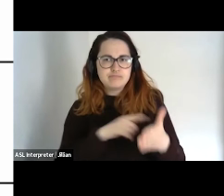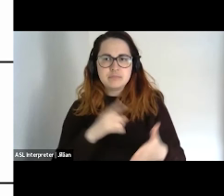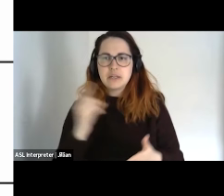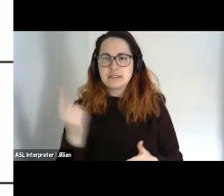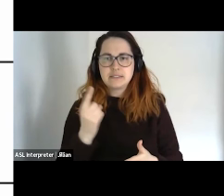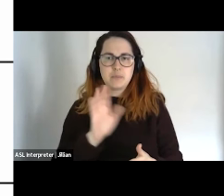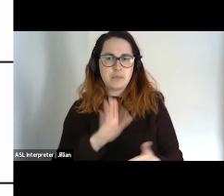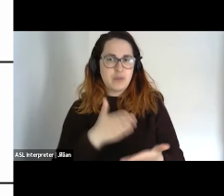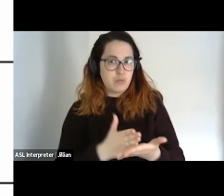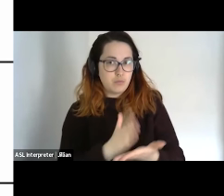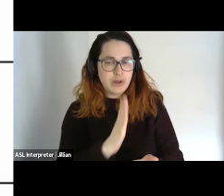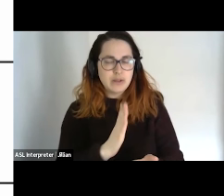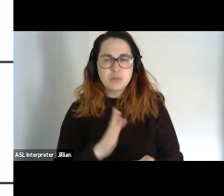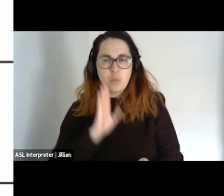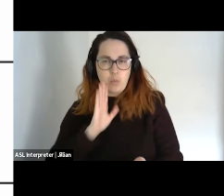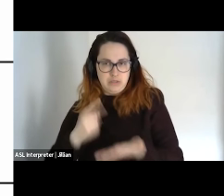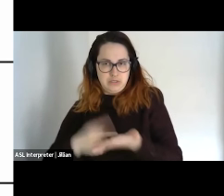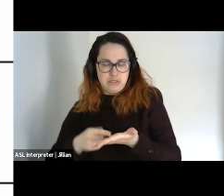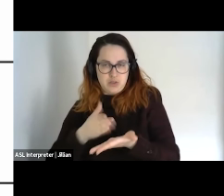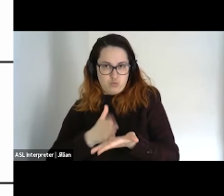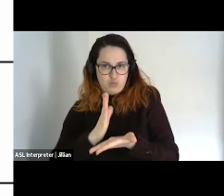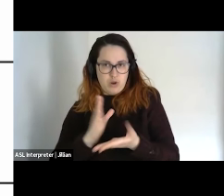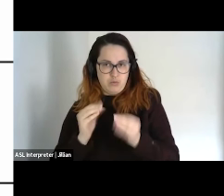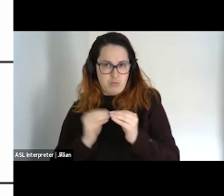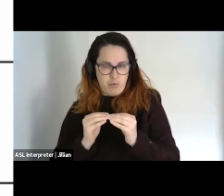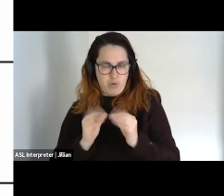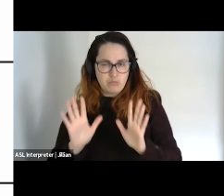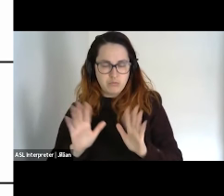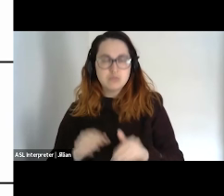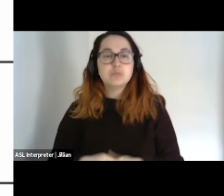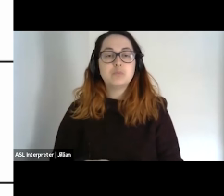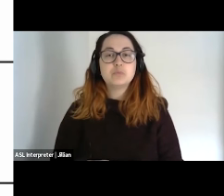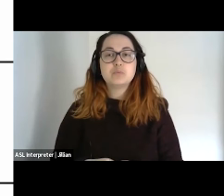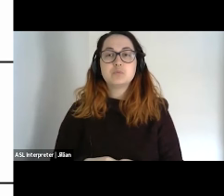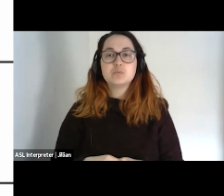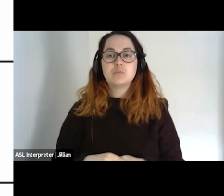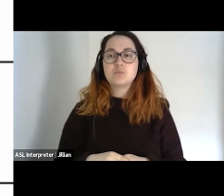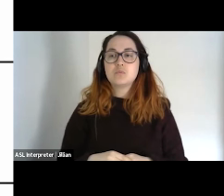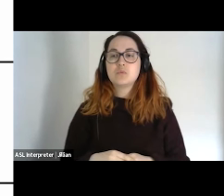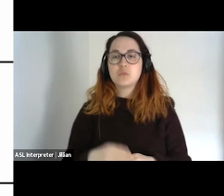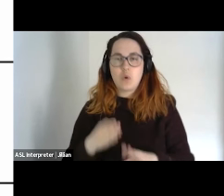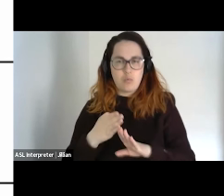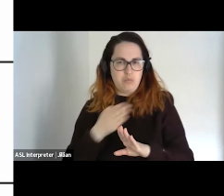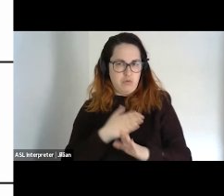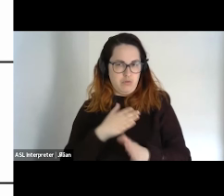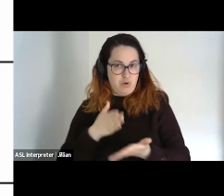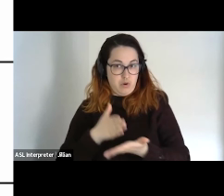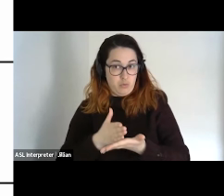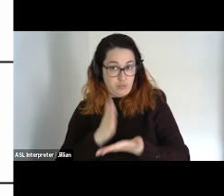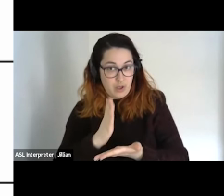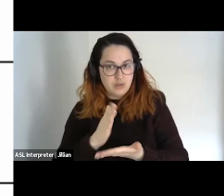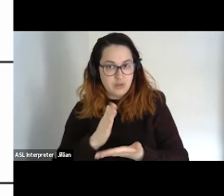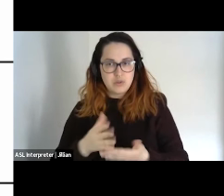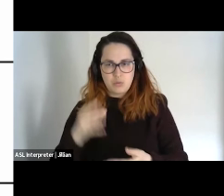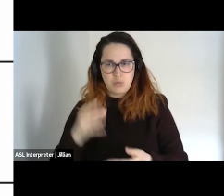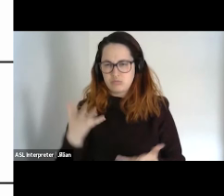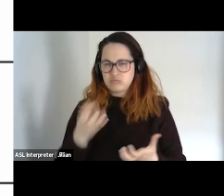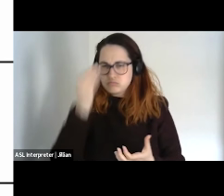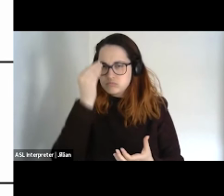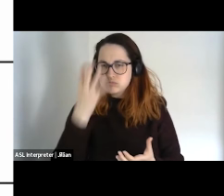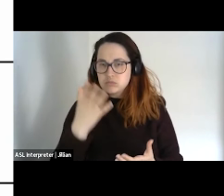about the rights in the next little bit here. So before I introduce you to the rights, I want to let you know what the different